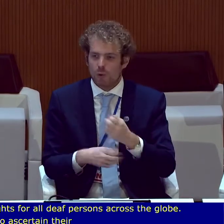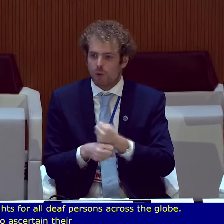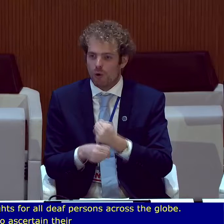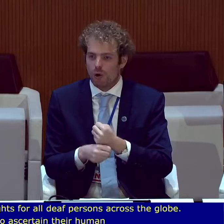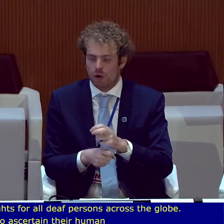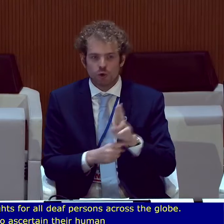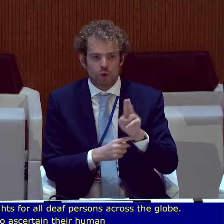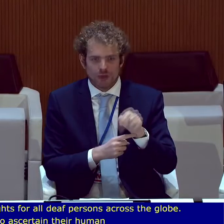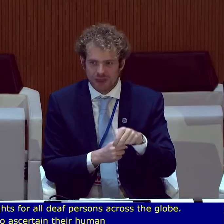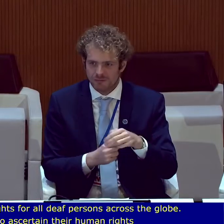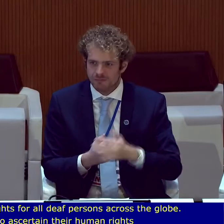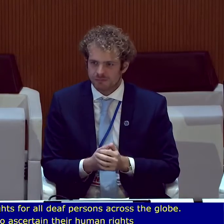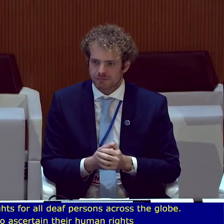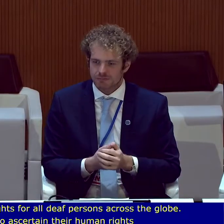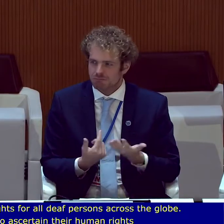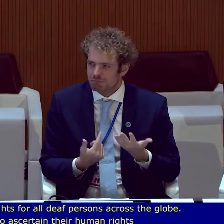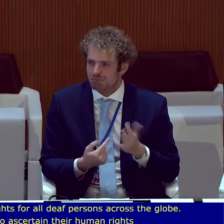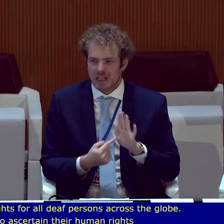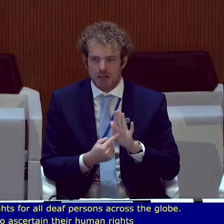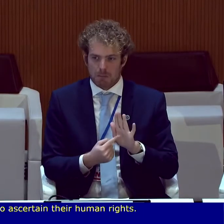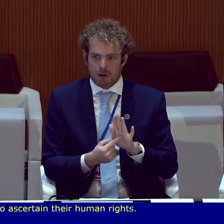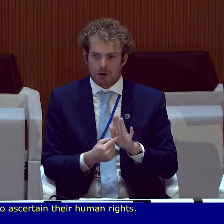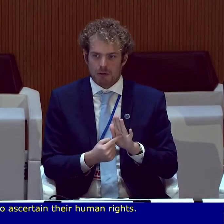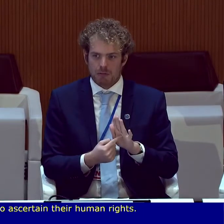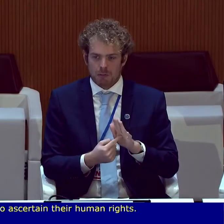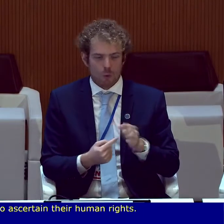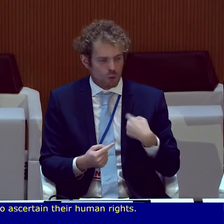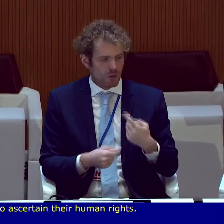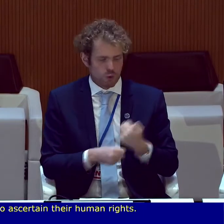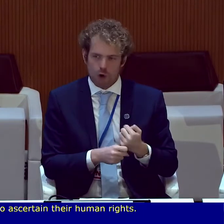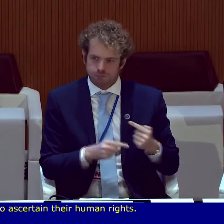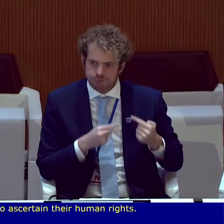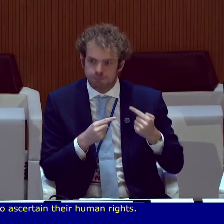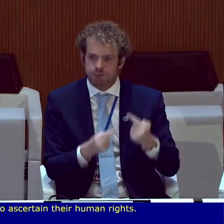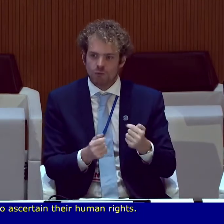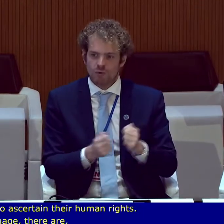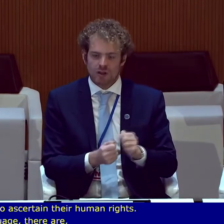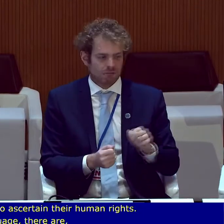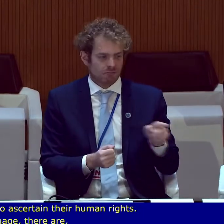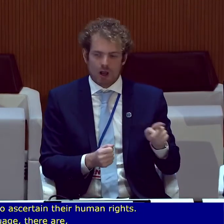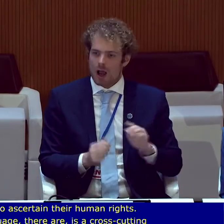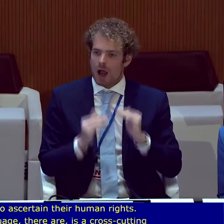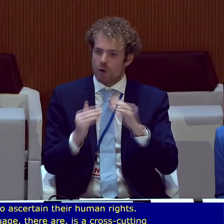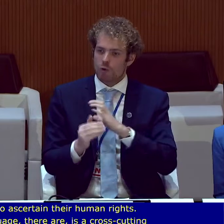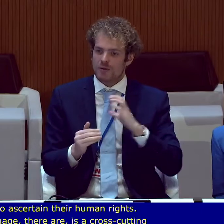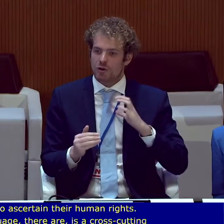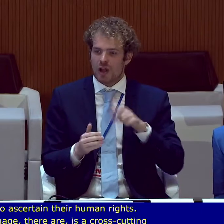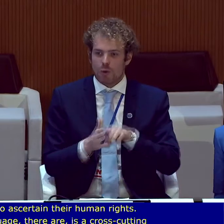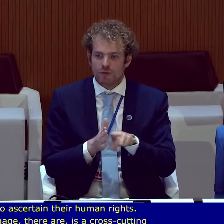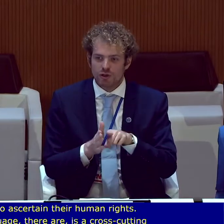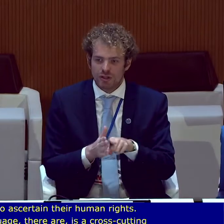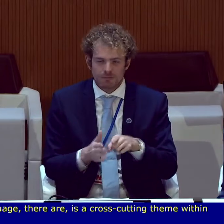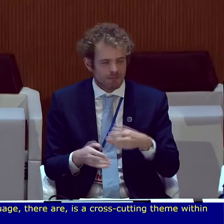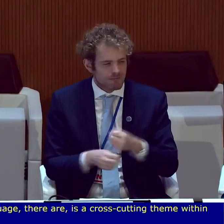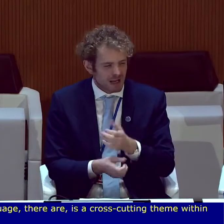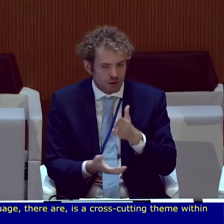Sign language, therefore, is a cross-cutting theme within the human rights work of the United